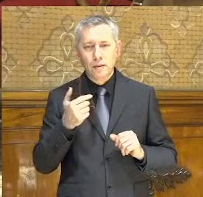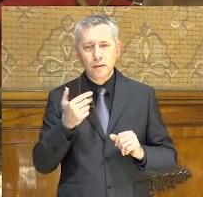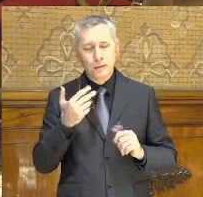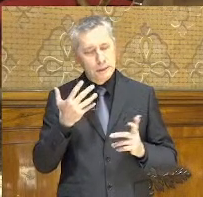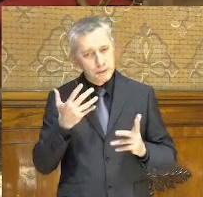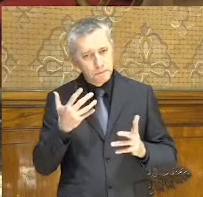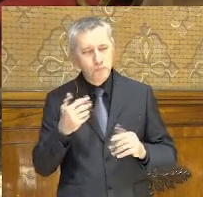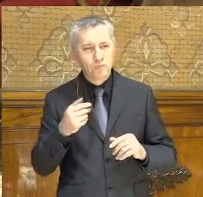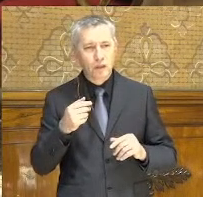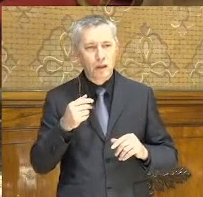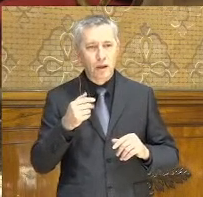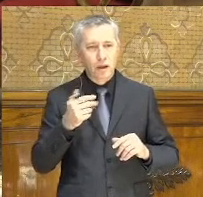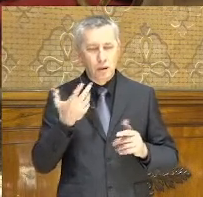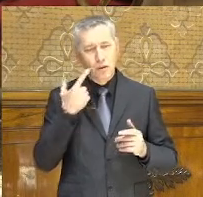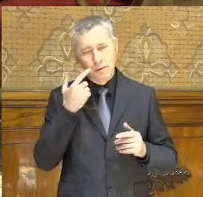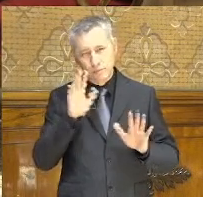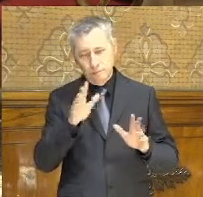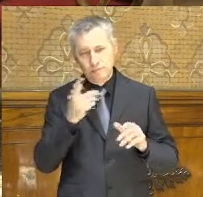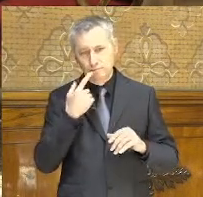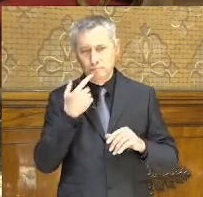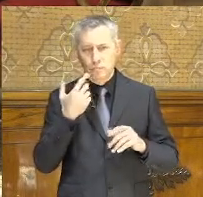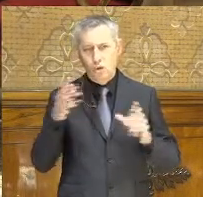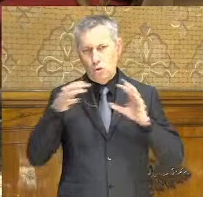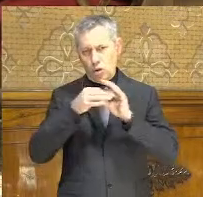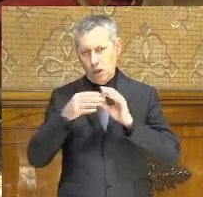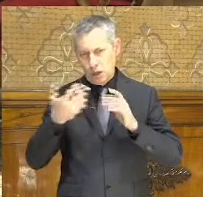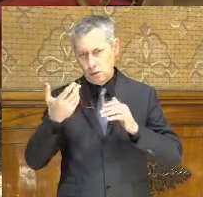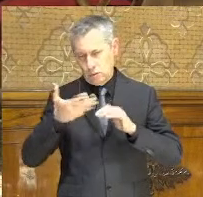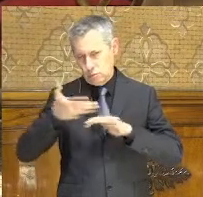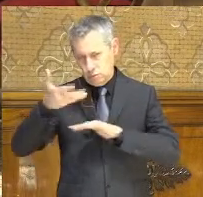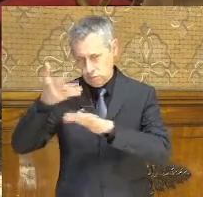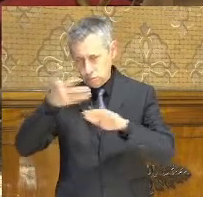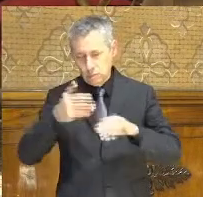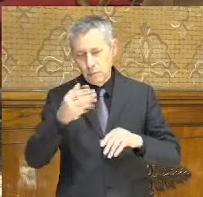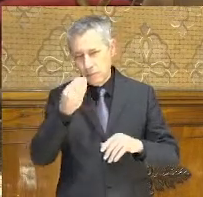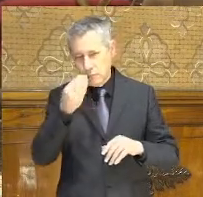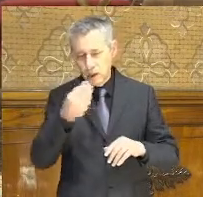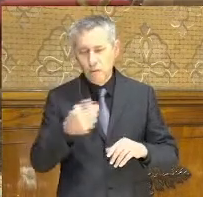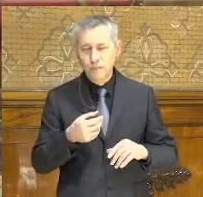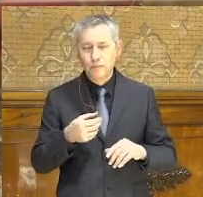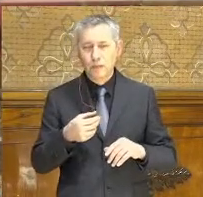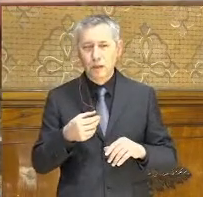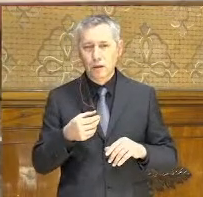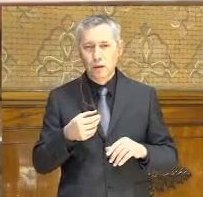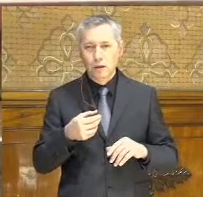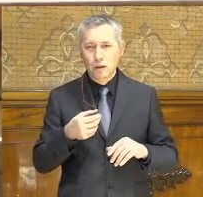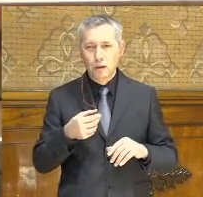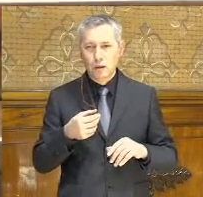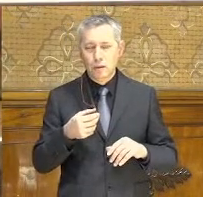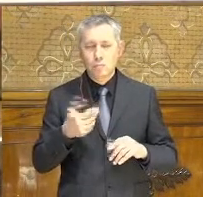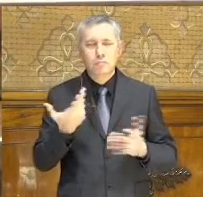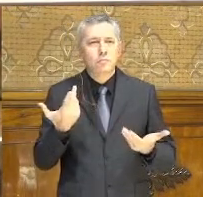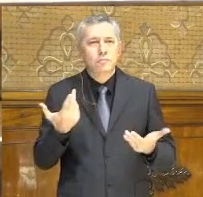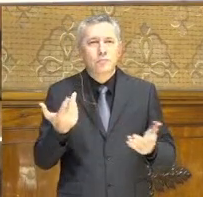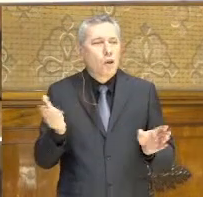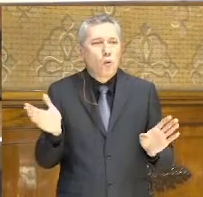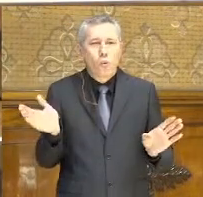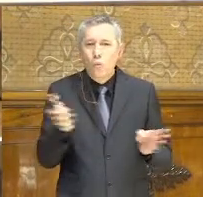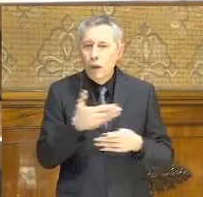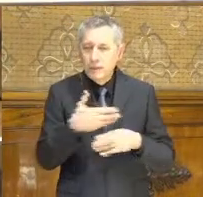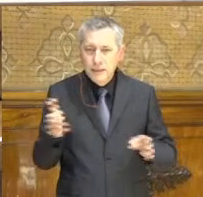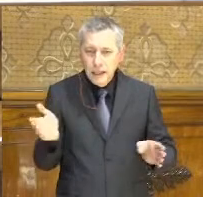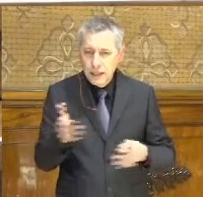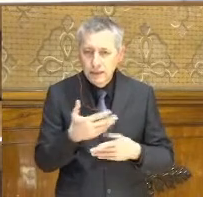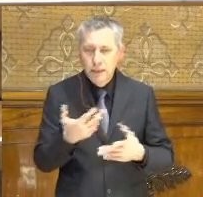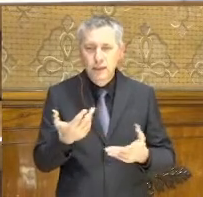sovereignty of English. But for English to be displaced, there have to